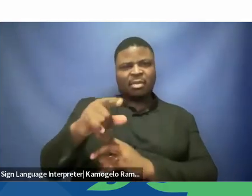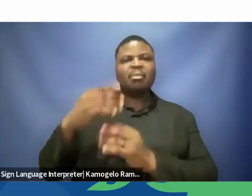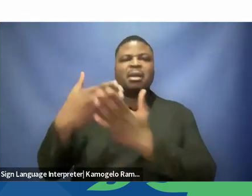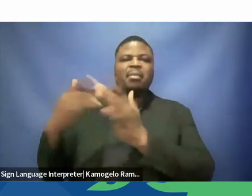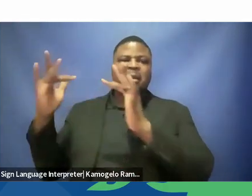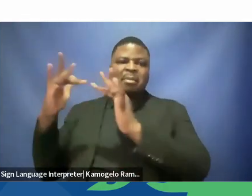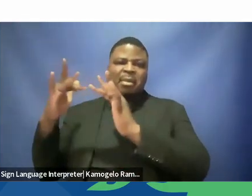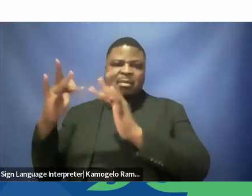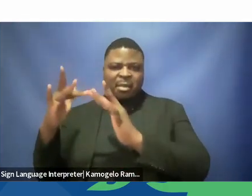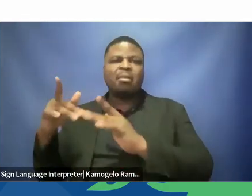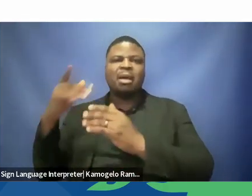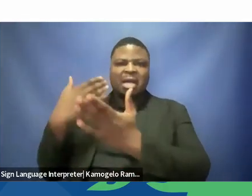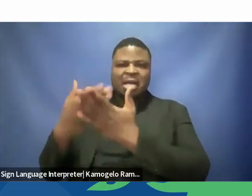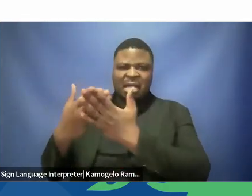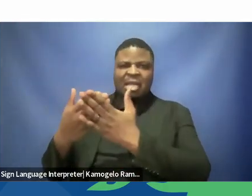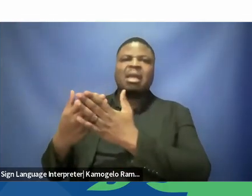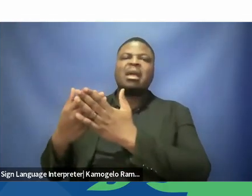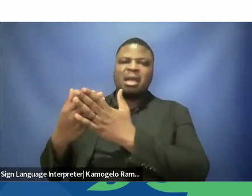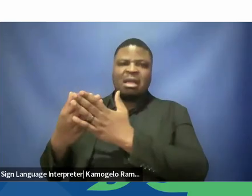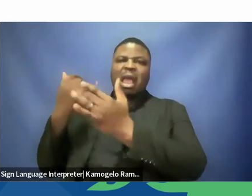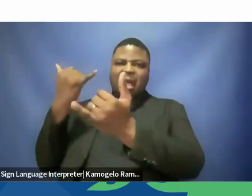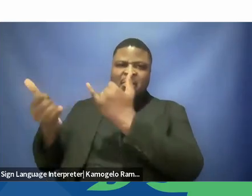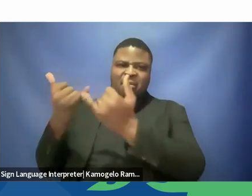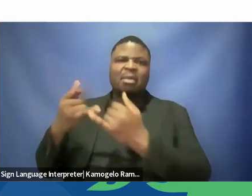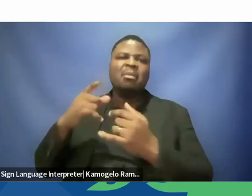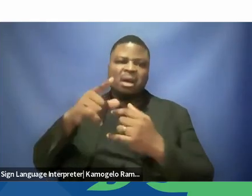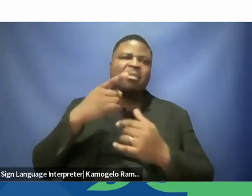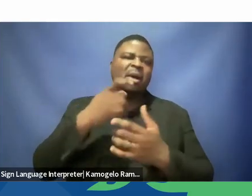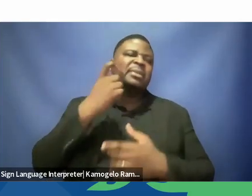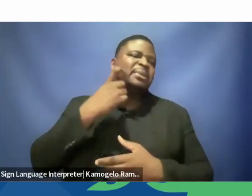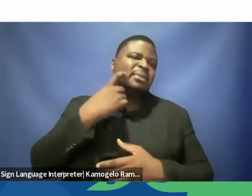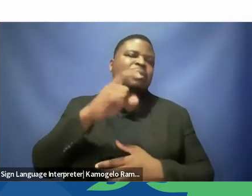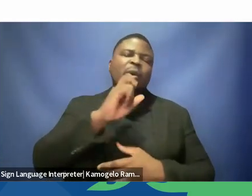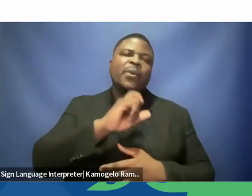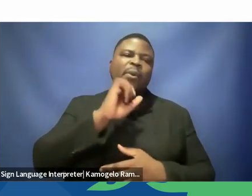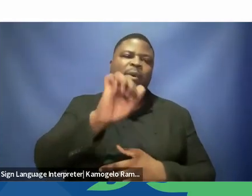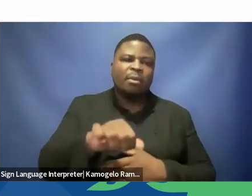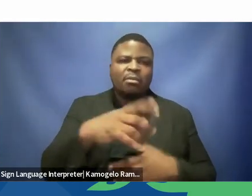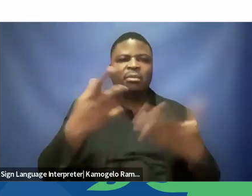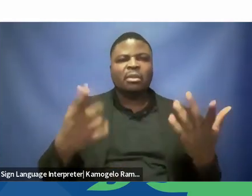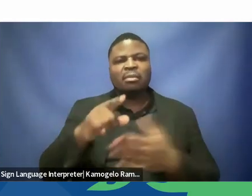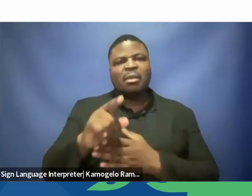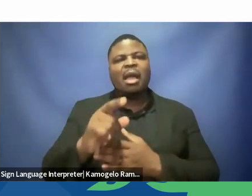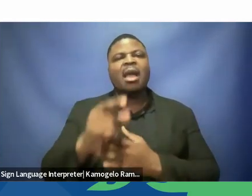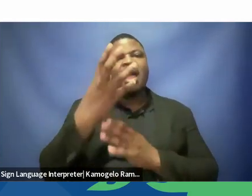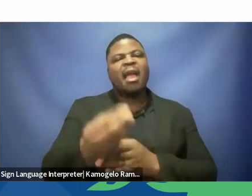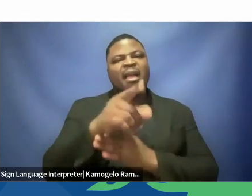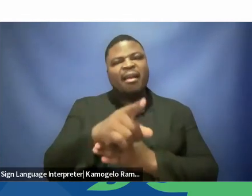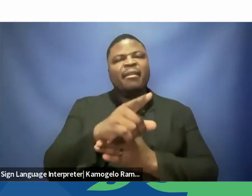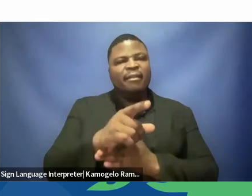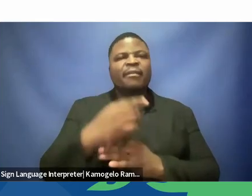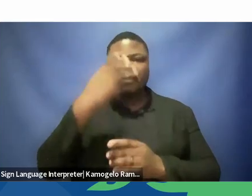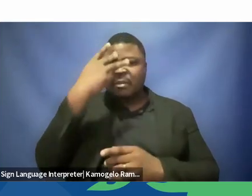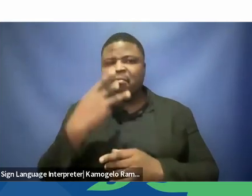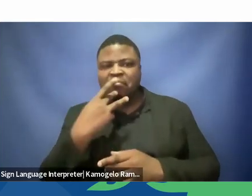engaging in chemsex, and you could hook up with somebody quite easily using these things. There are these little encrypted or cryptic emojis that